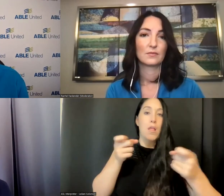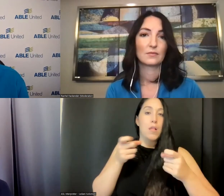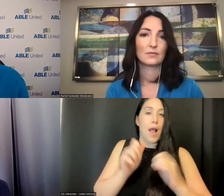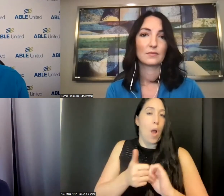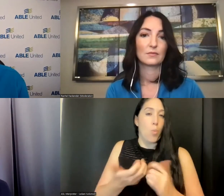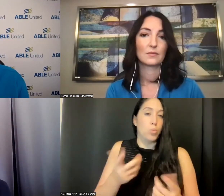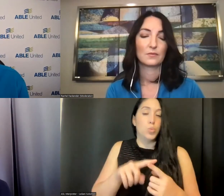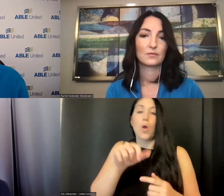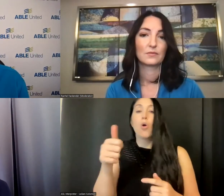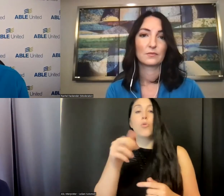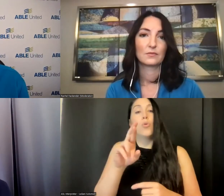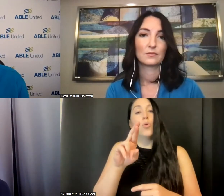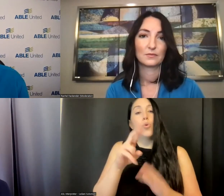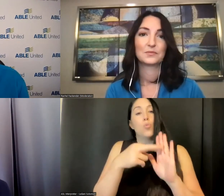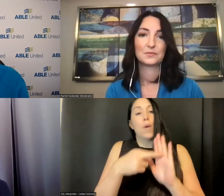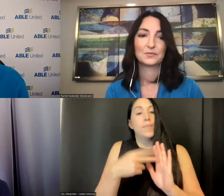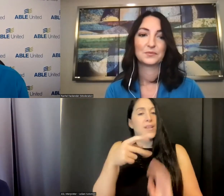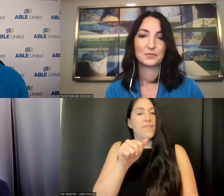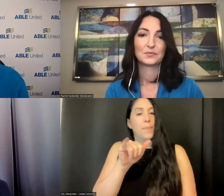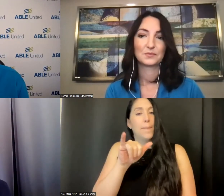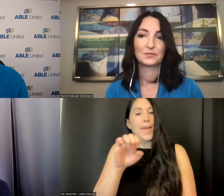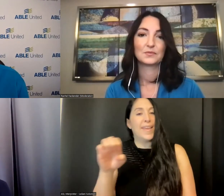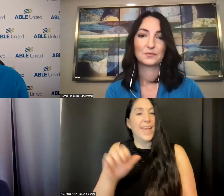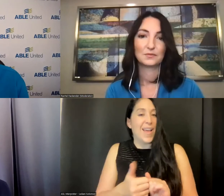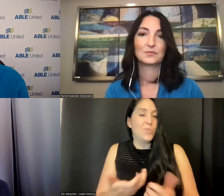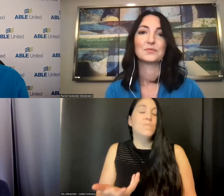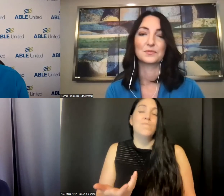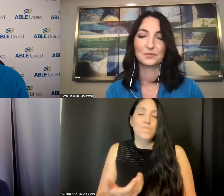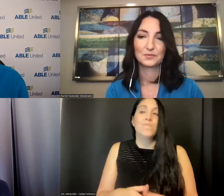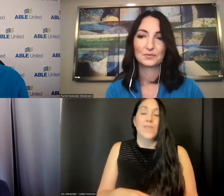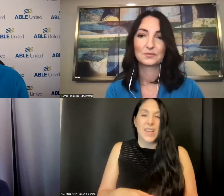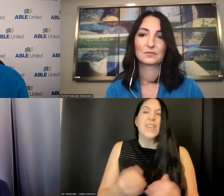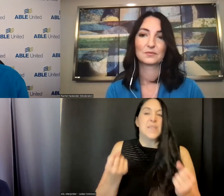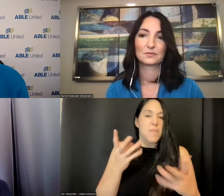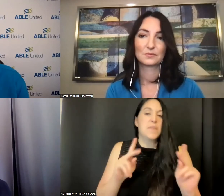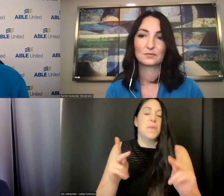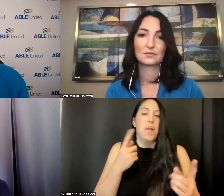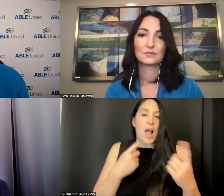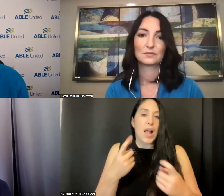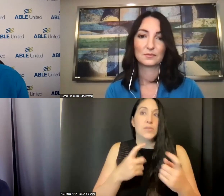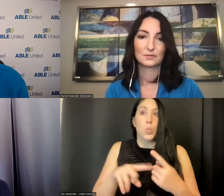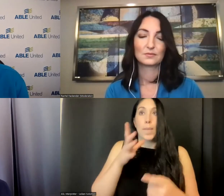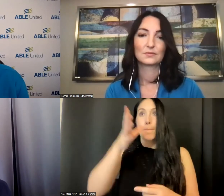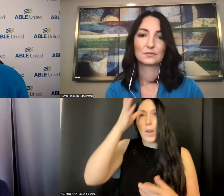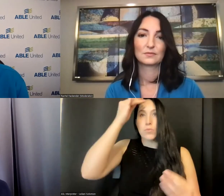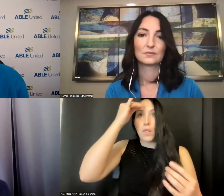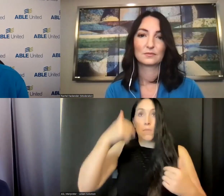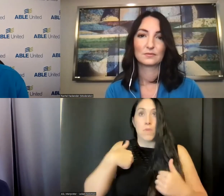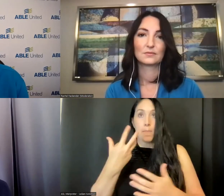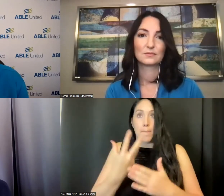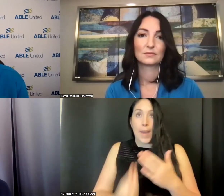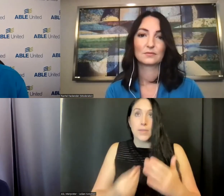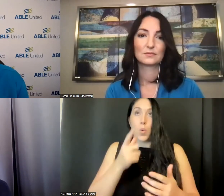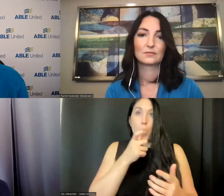Yeah, that's a good question. We get that a lot as parents start planning and thinking of, what happens when I pass away? Who's the next one in